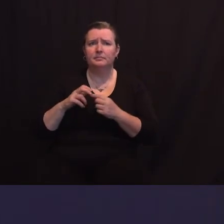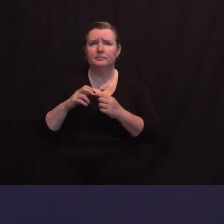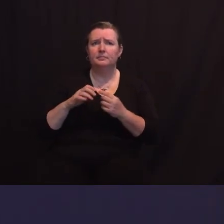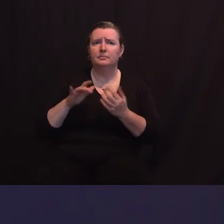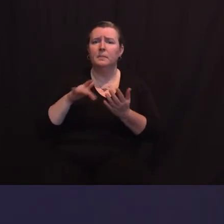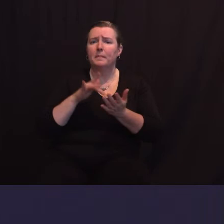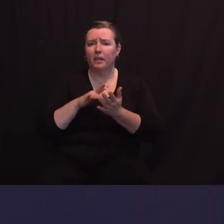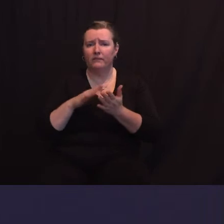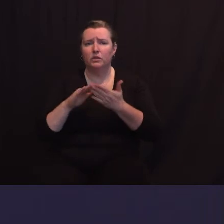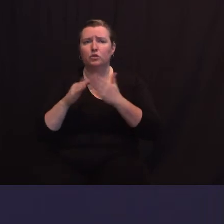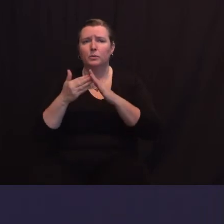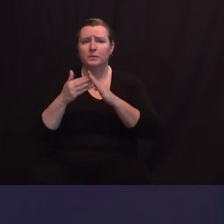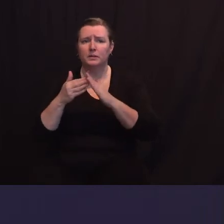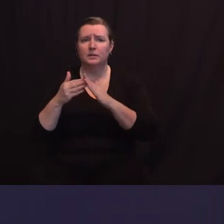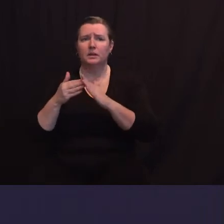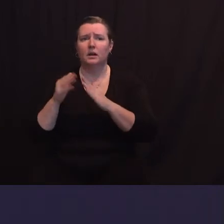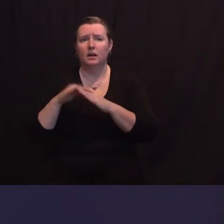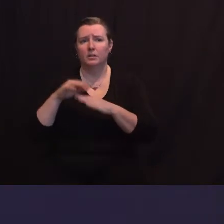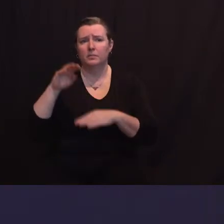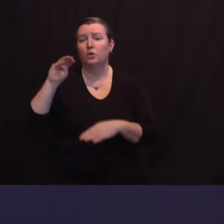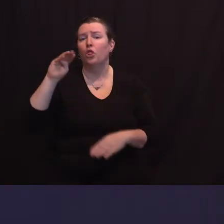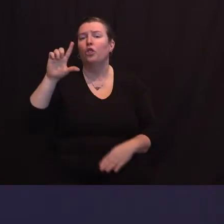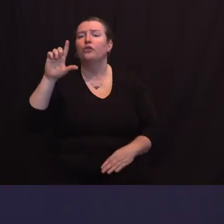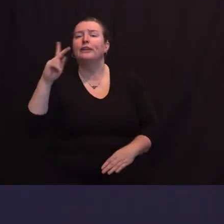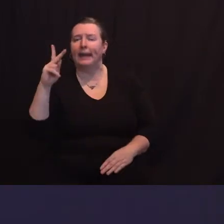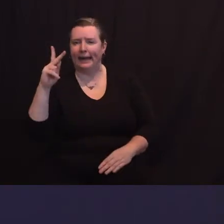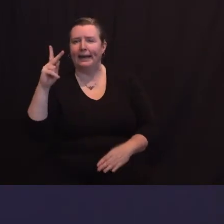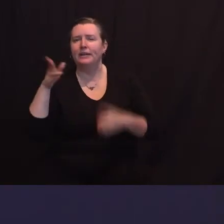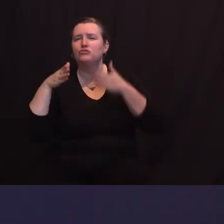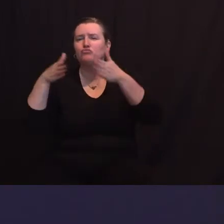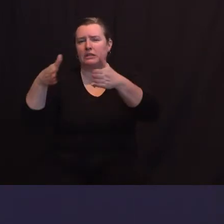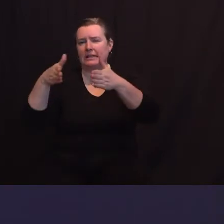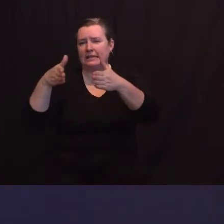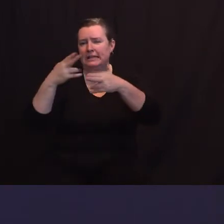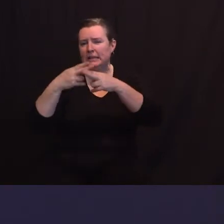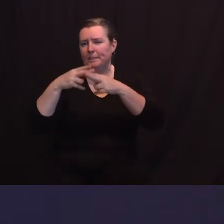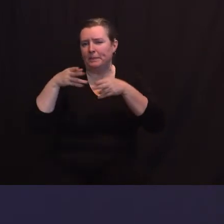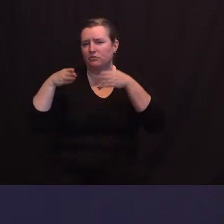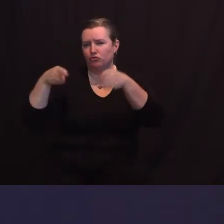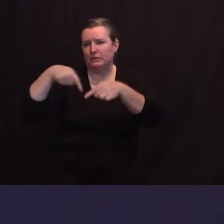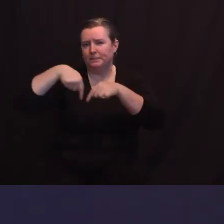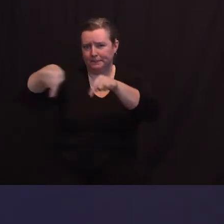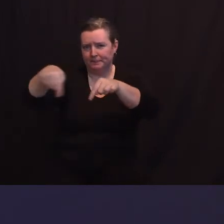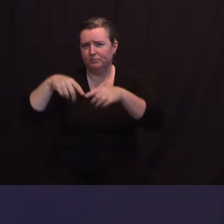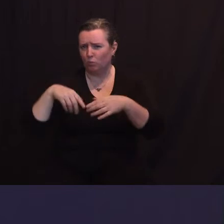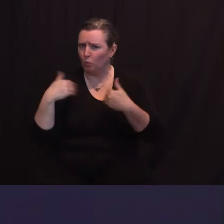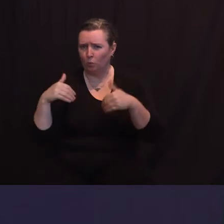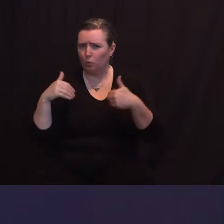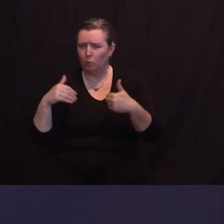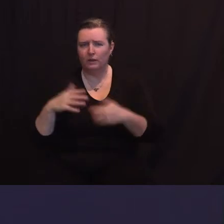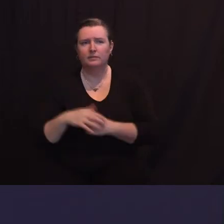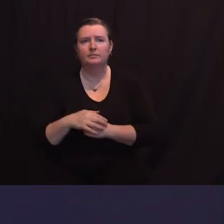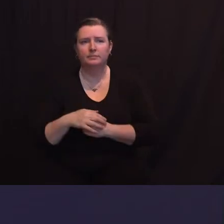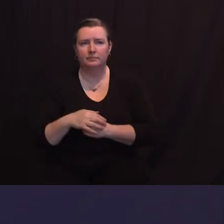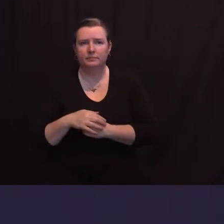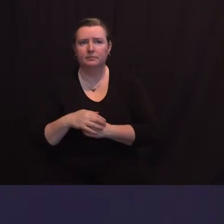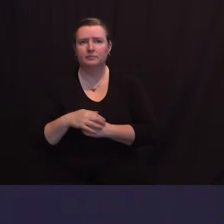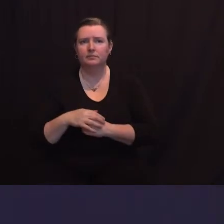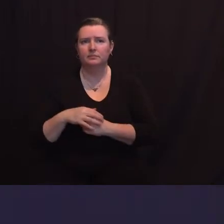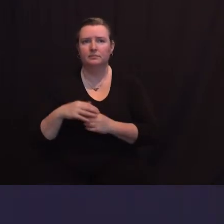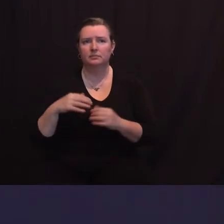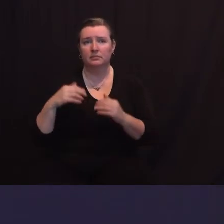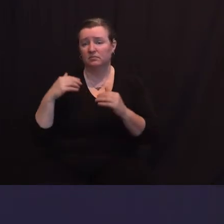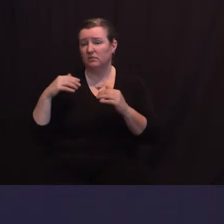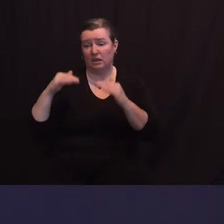Boulevard. Secondly, there's no denying, and I don't think any of us would say this, that we are not where we want to be as it relates to equity. So we,